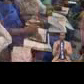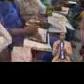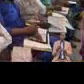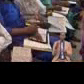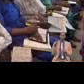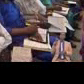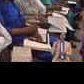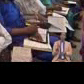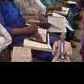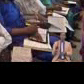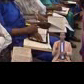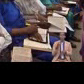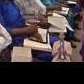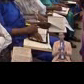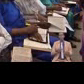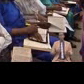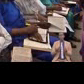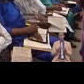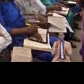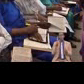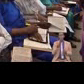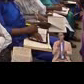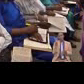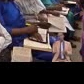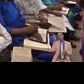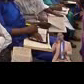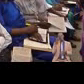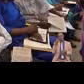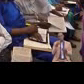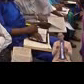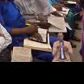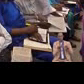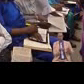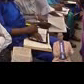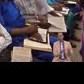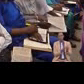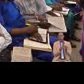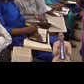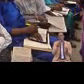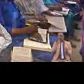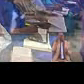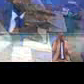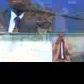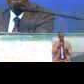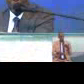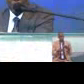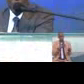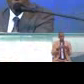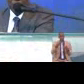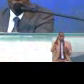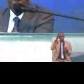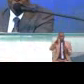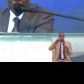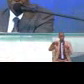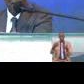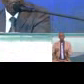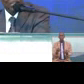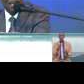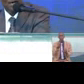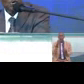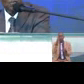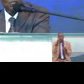to remain with the devil, because what he gives you now is just to tie you with him